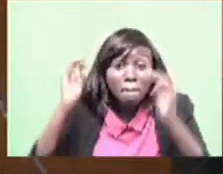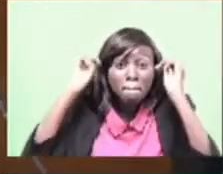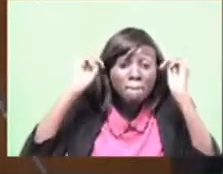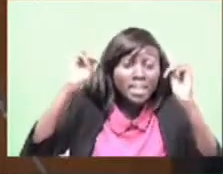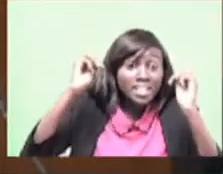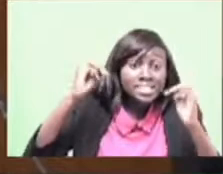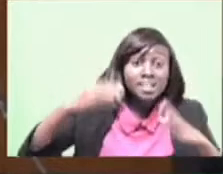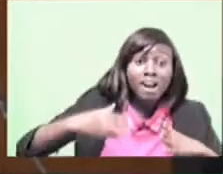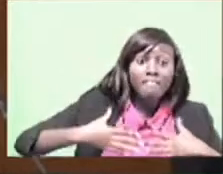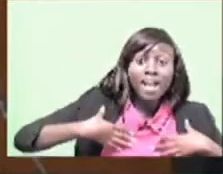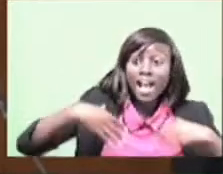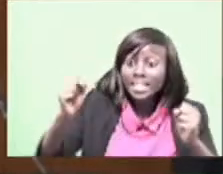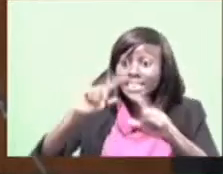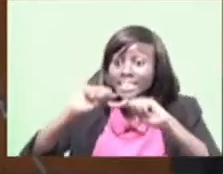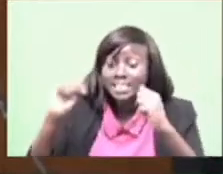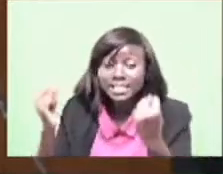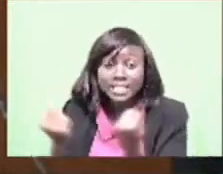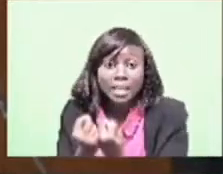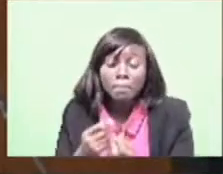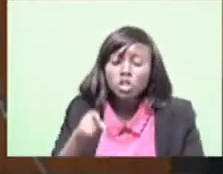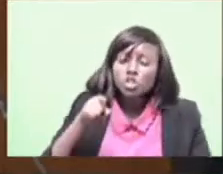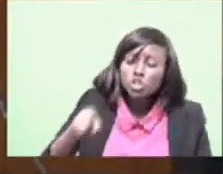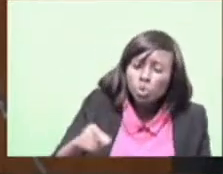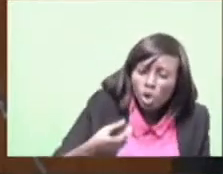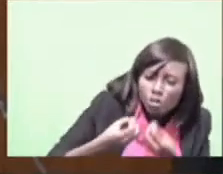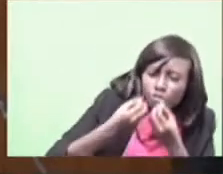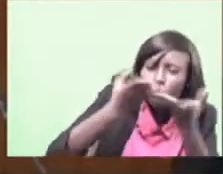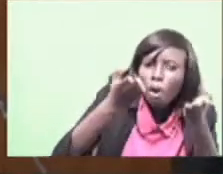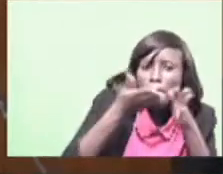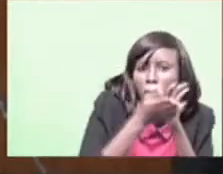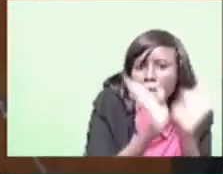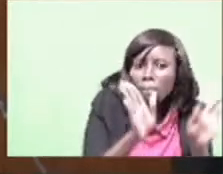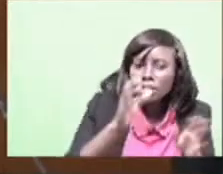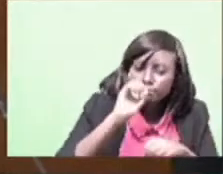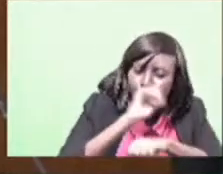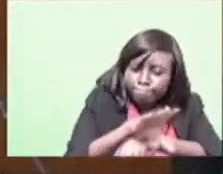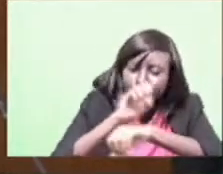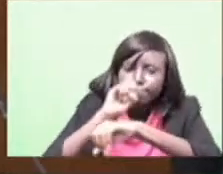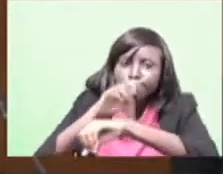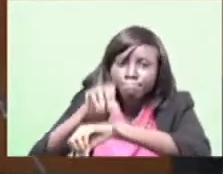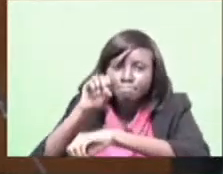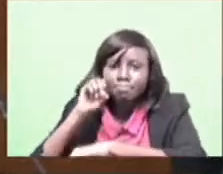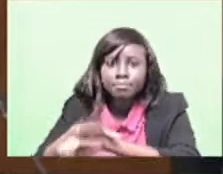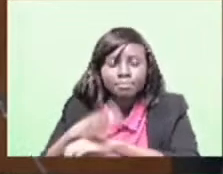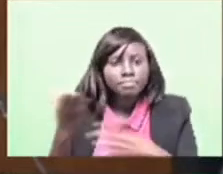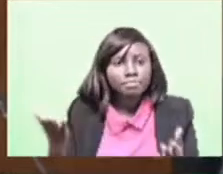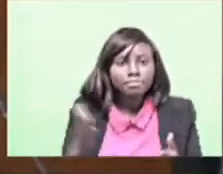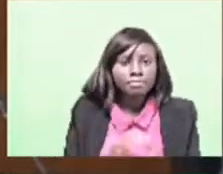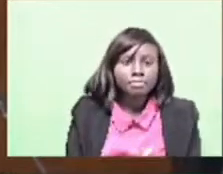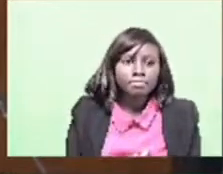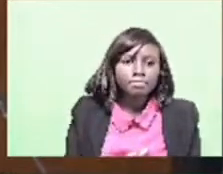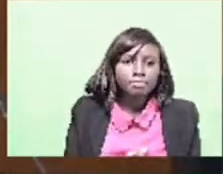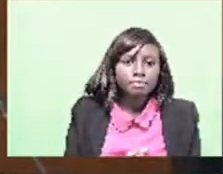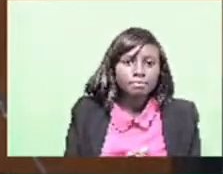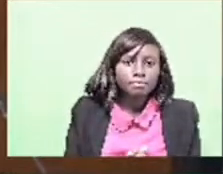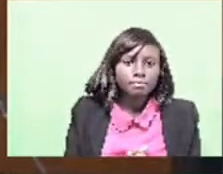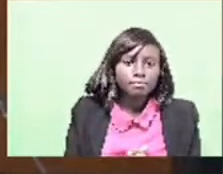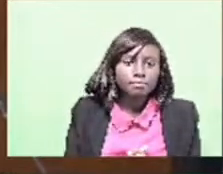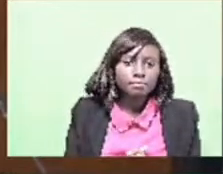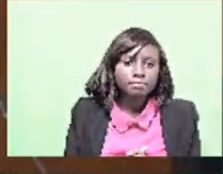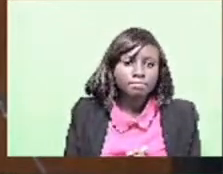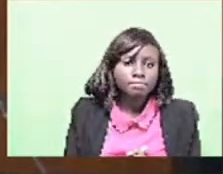population the importance of wearing masks, how that can save lives, how it may stop the spread of the virus.